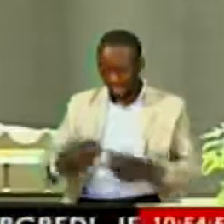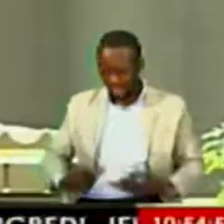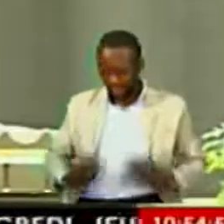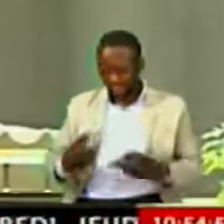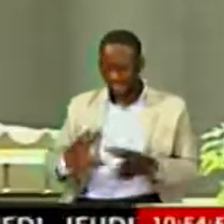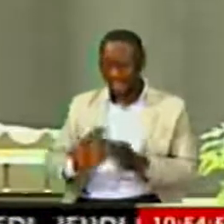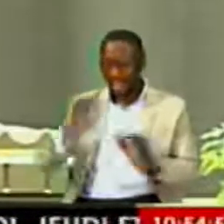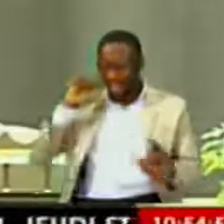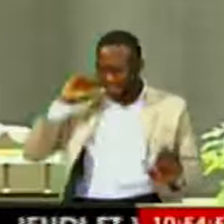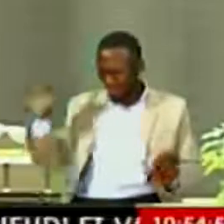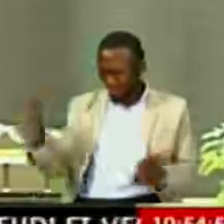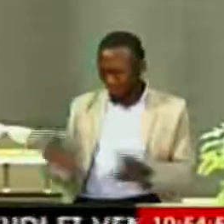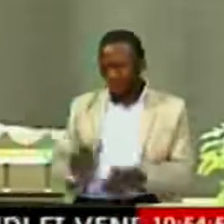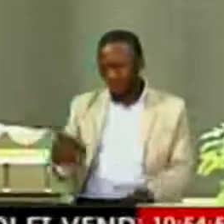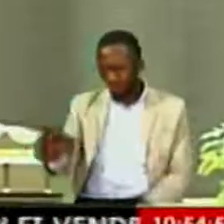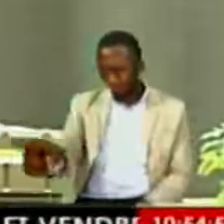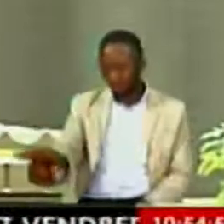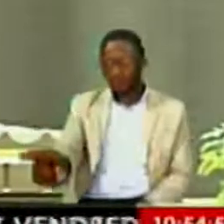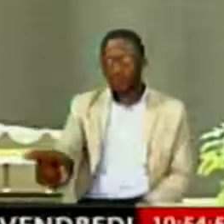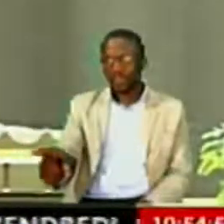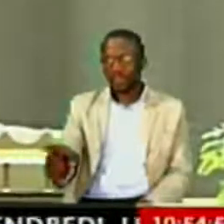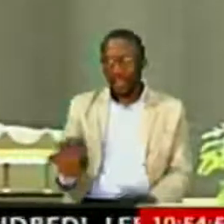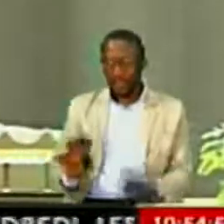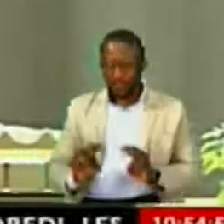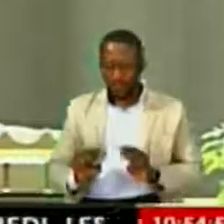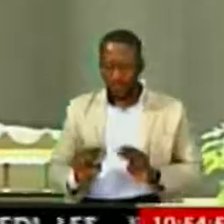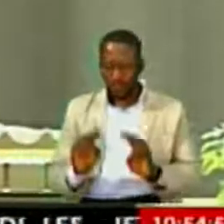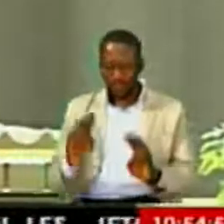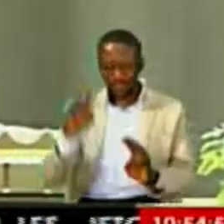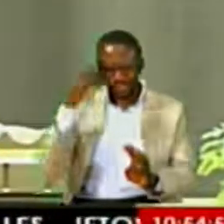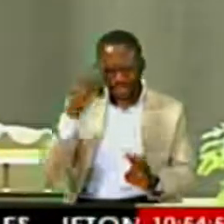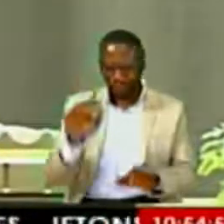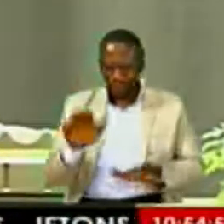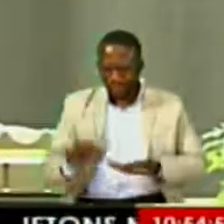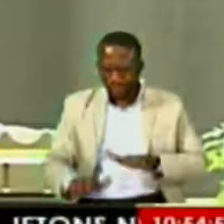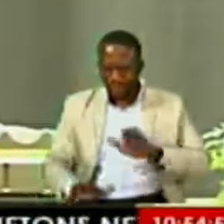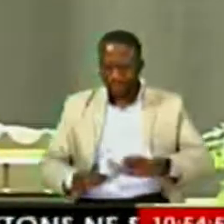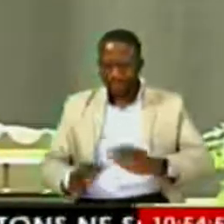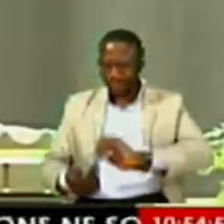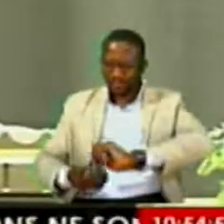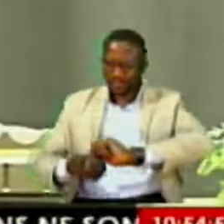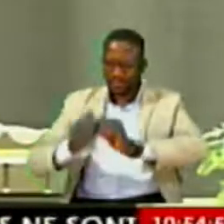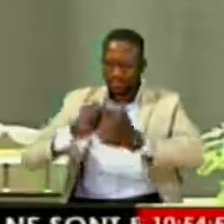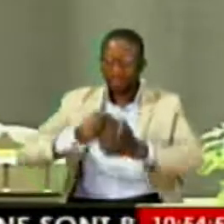to this sister. La façon de marcher change. Your way of working